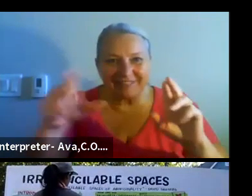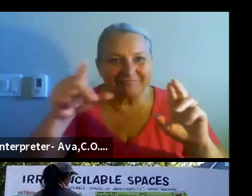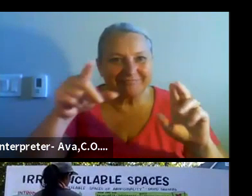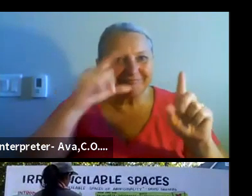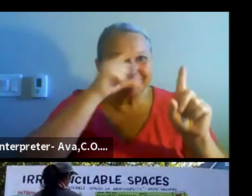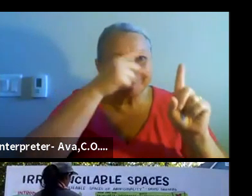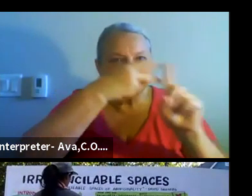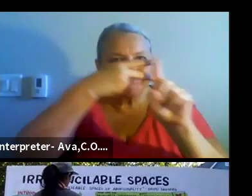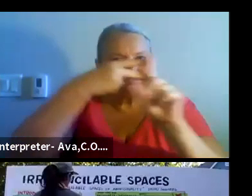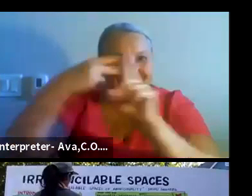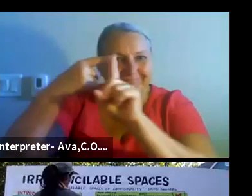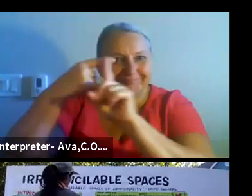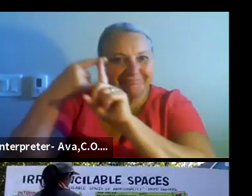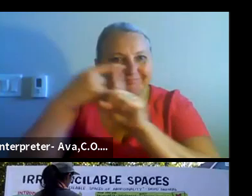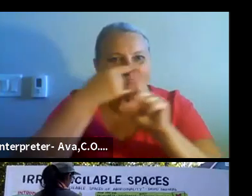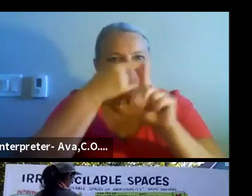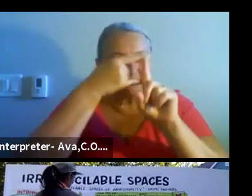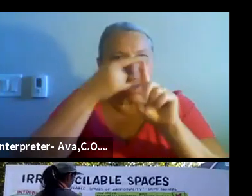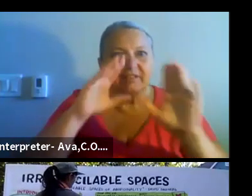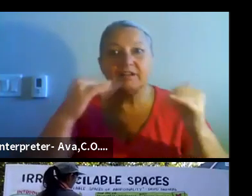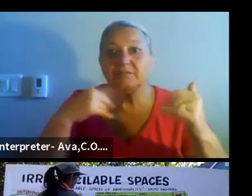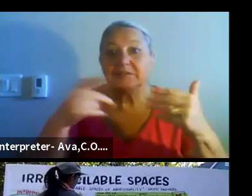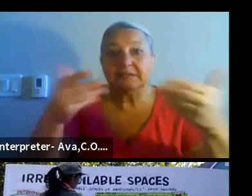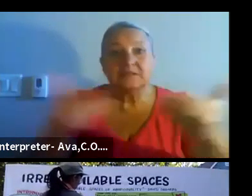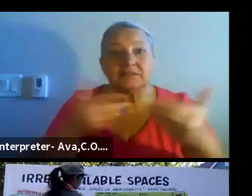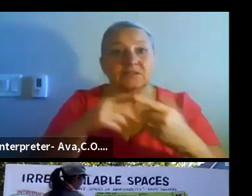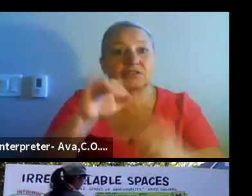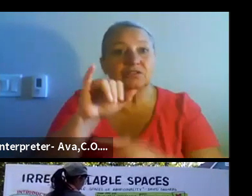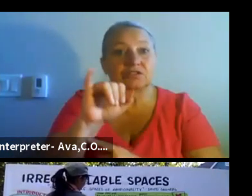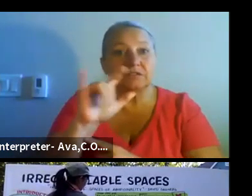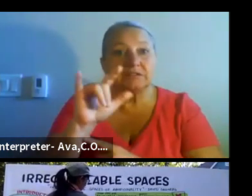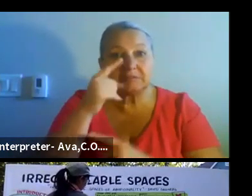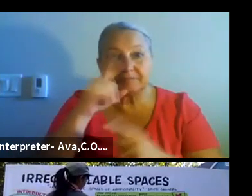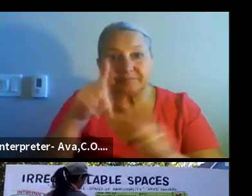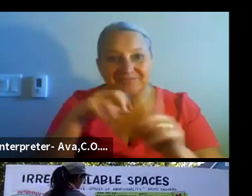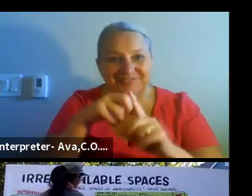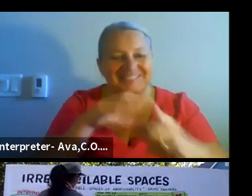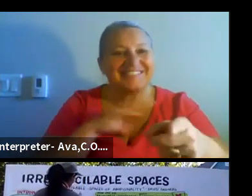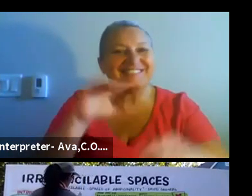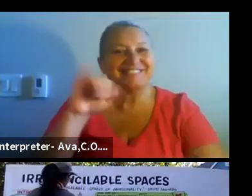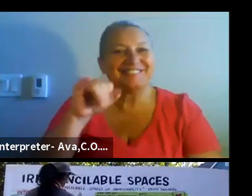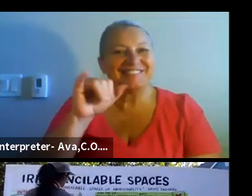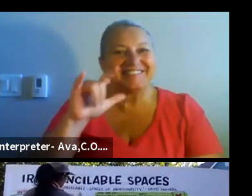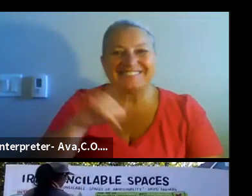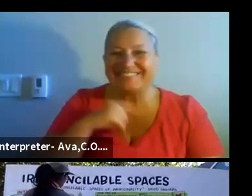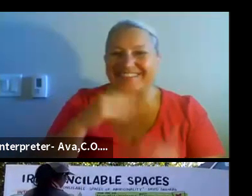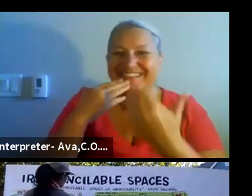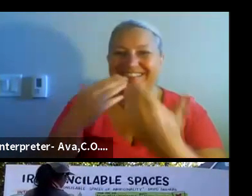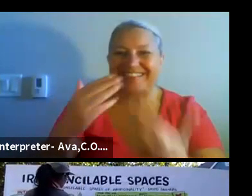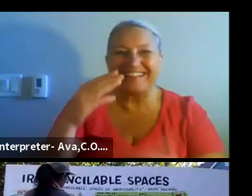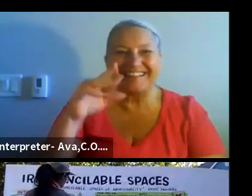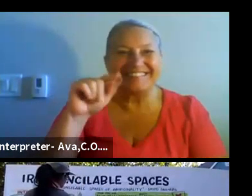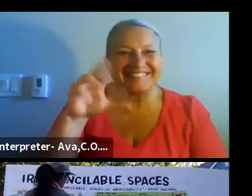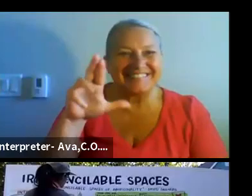to Jill. Check. Timuguit, Tara. Thank you.